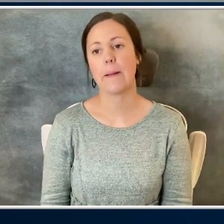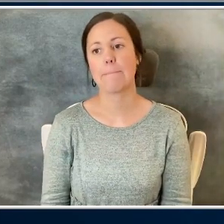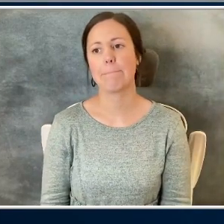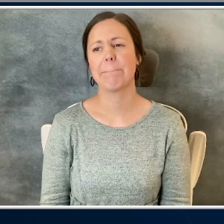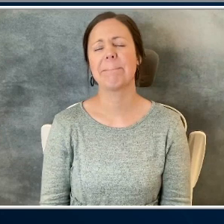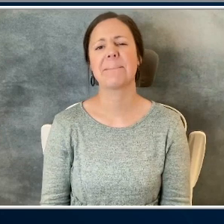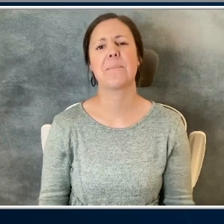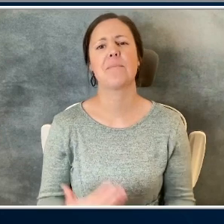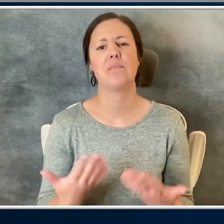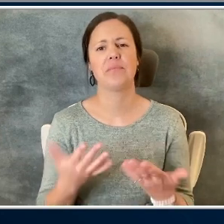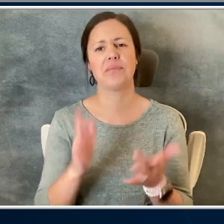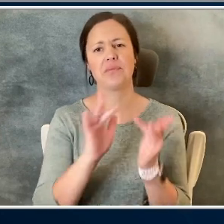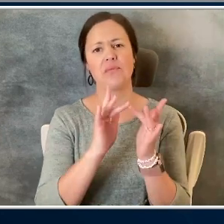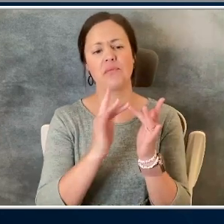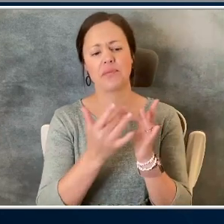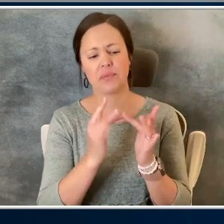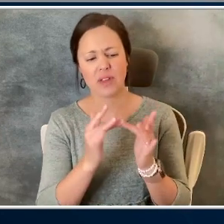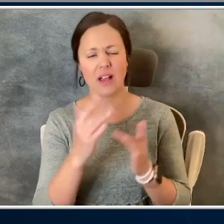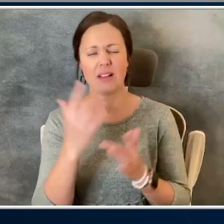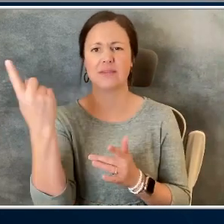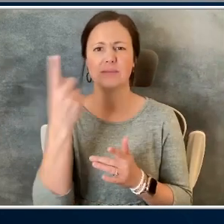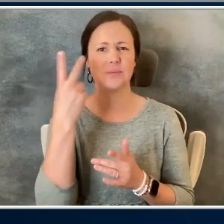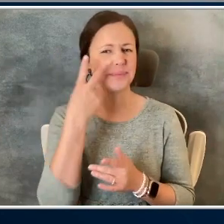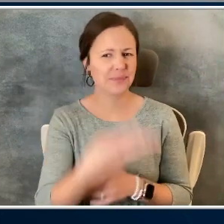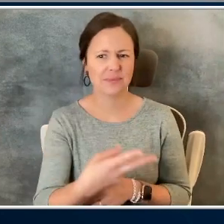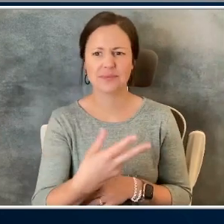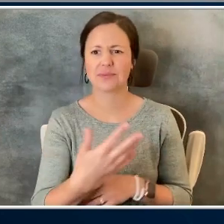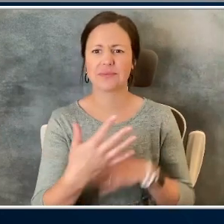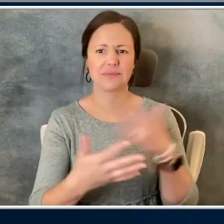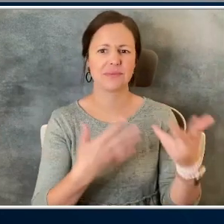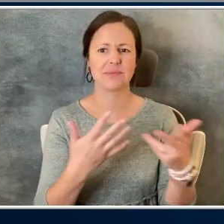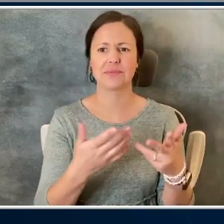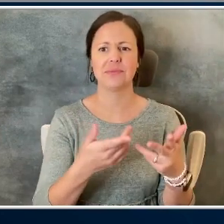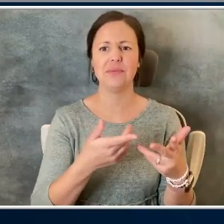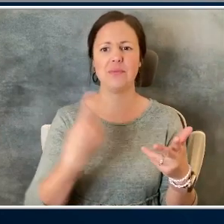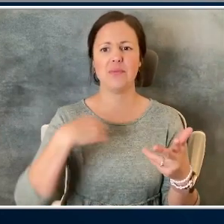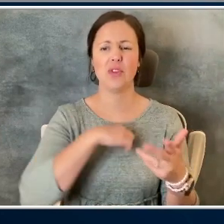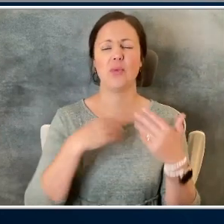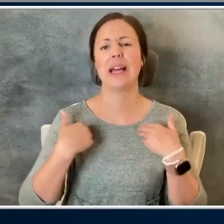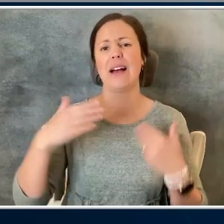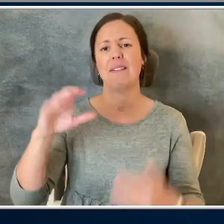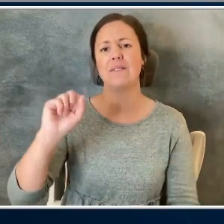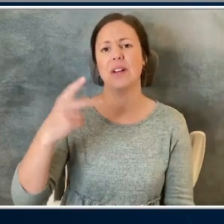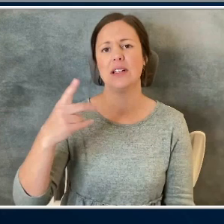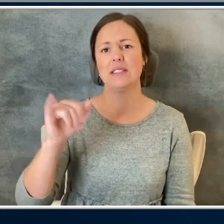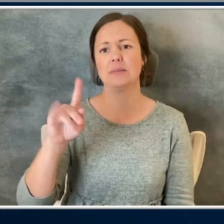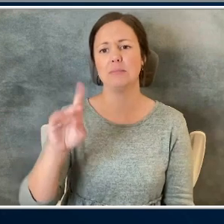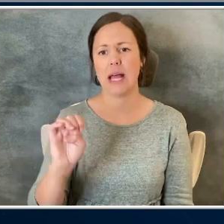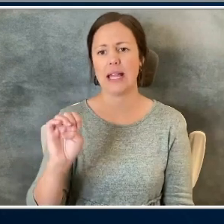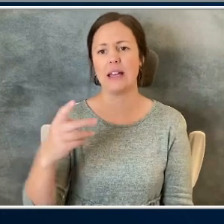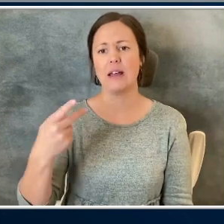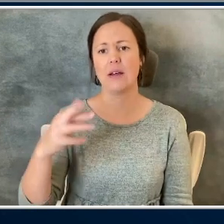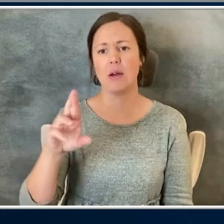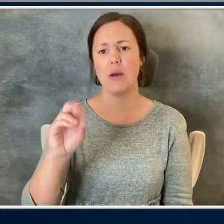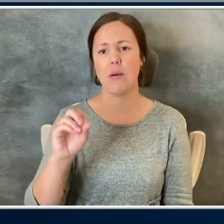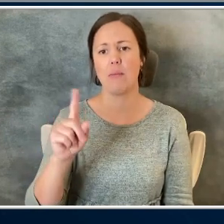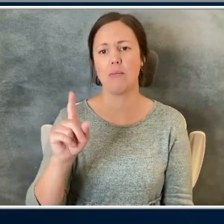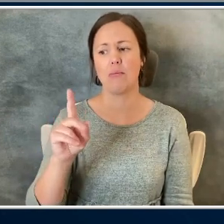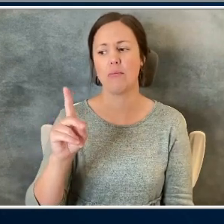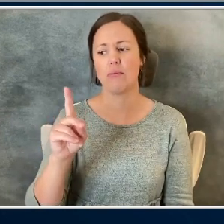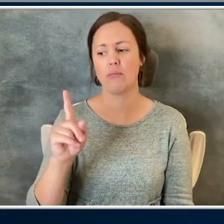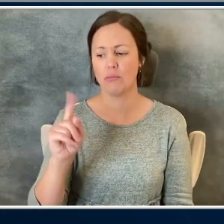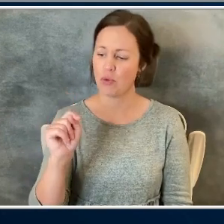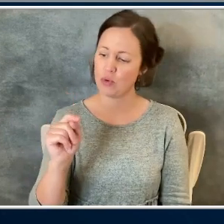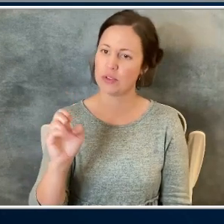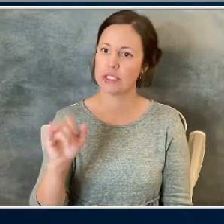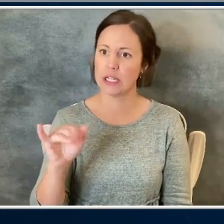something saw some things that we're accumulating spike proteins from all these vaccinations. I'm not so sure that's true. Help us understand